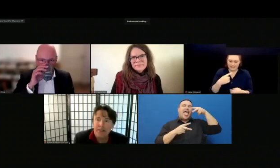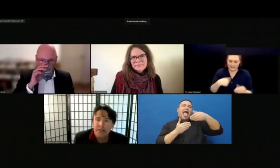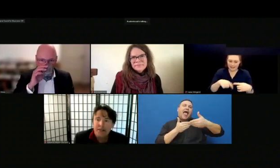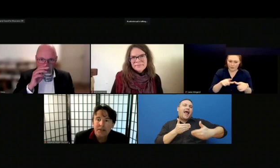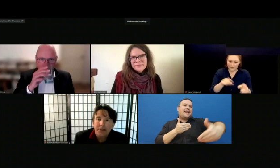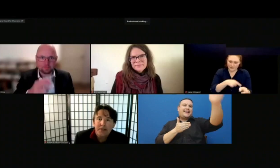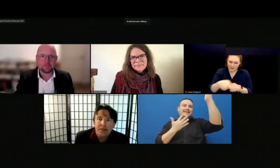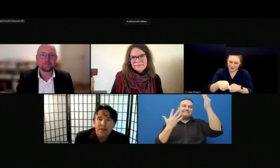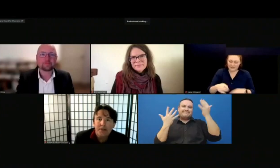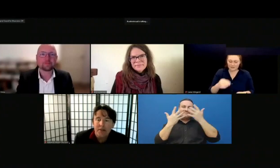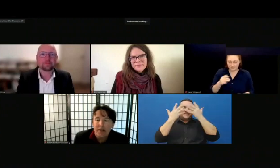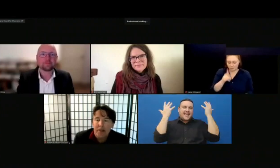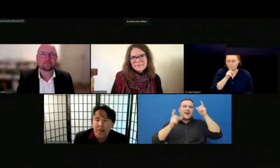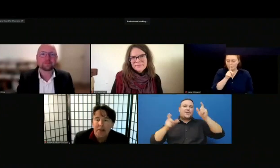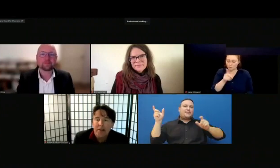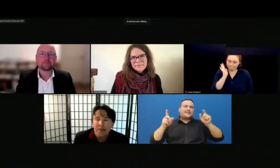many years to come, we will